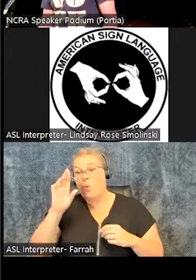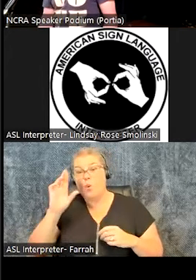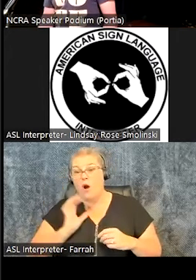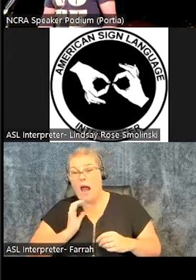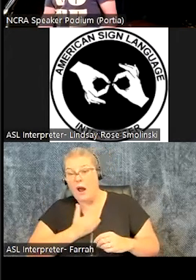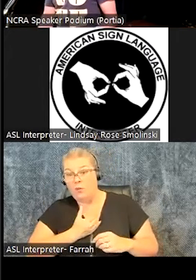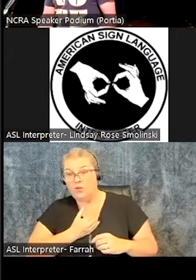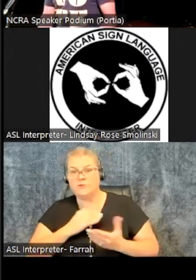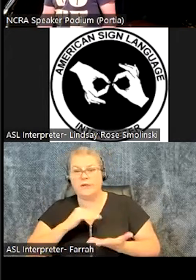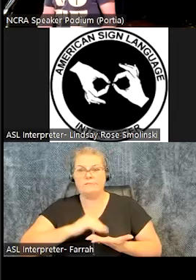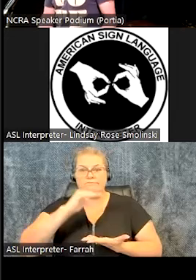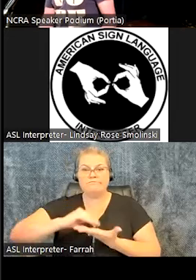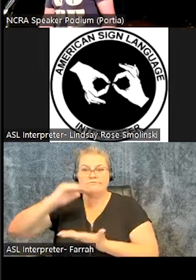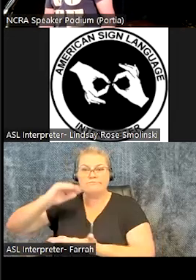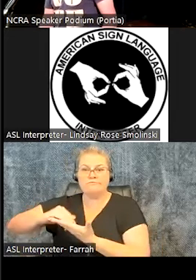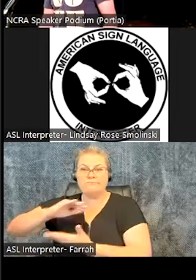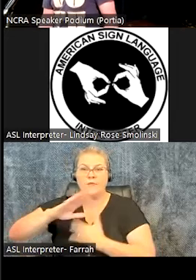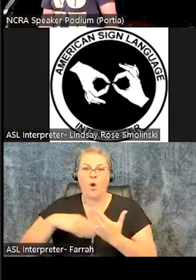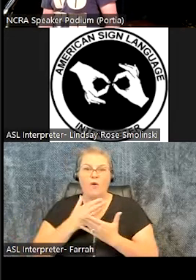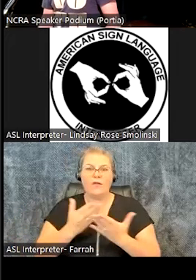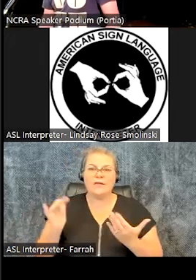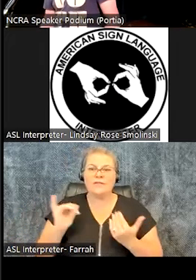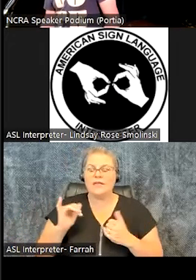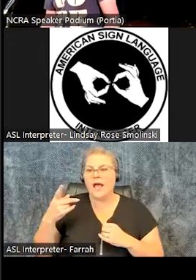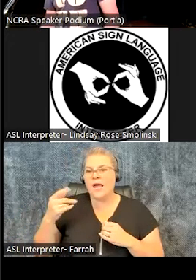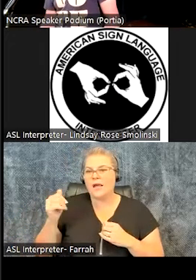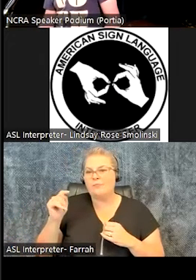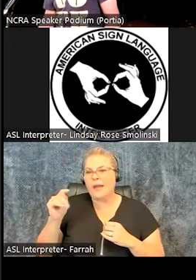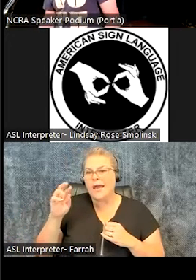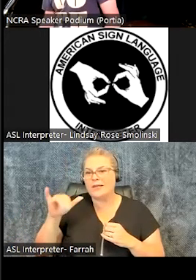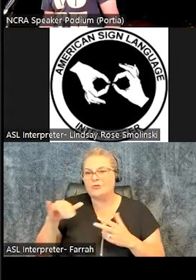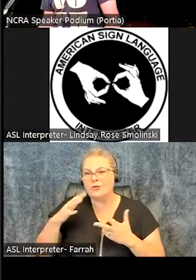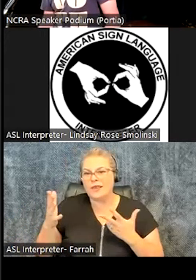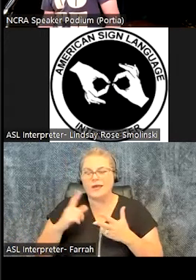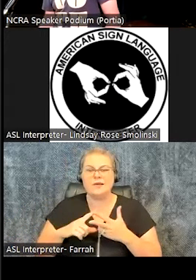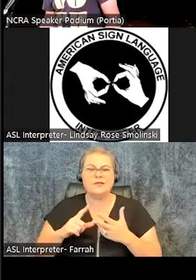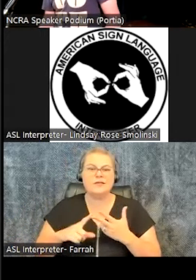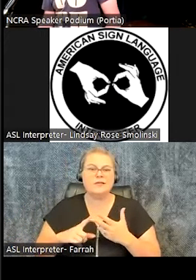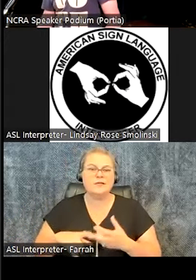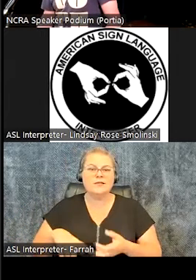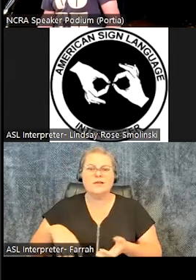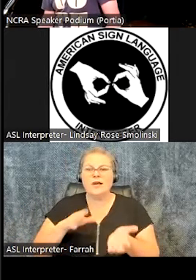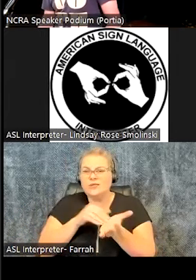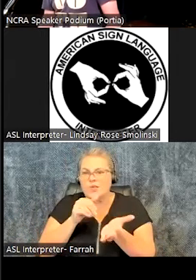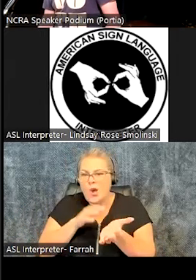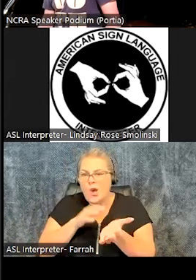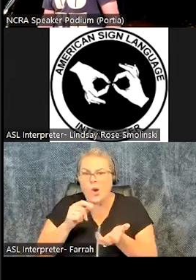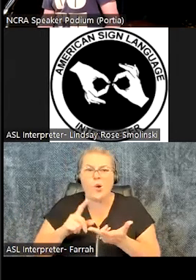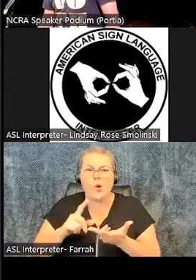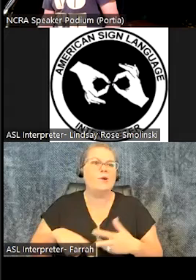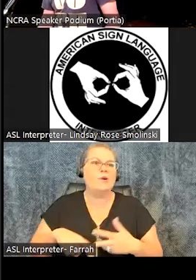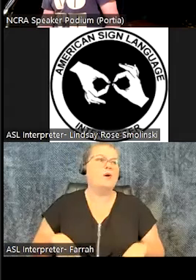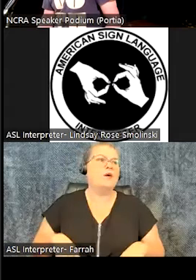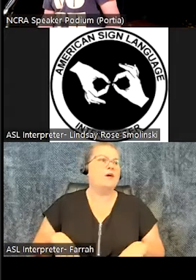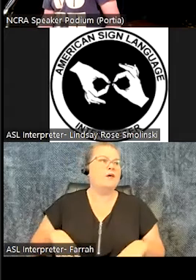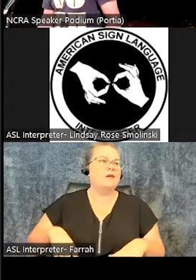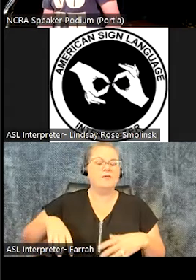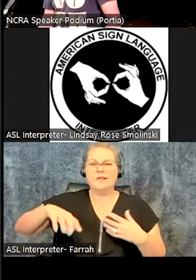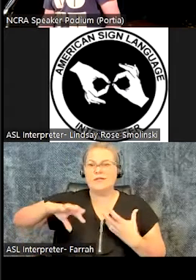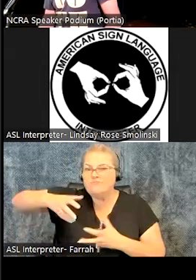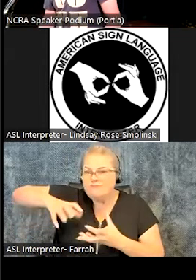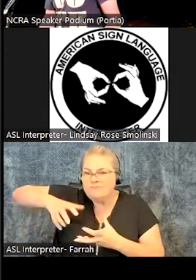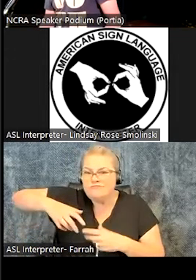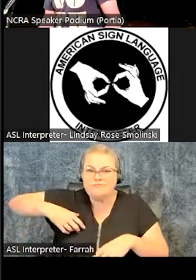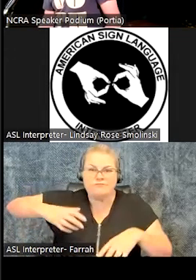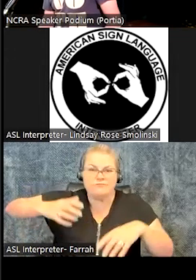as pantry items, dishwasher detergent, laundry, shampoo, conditioner, the works. So it's